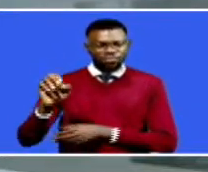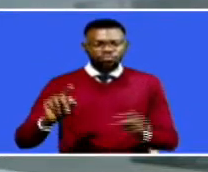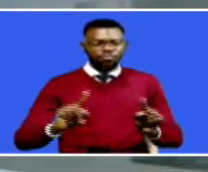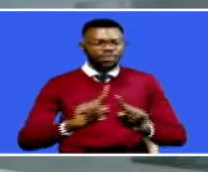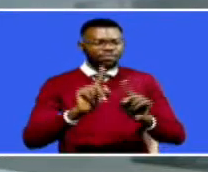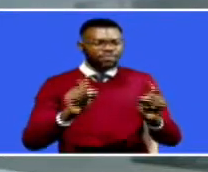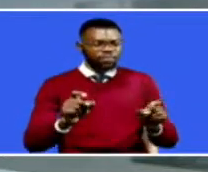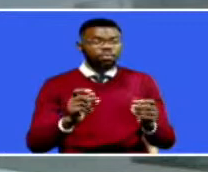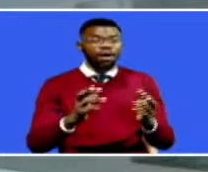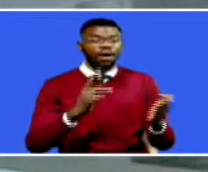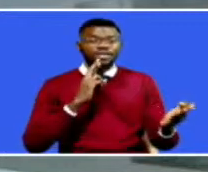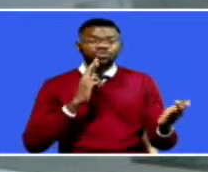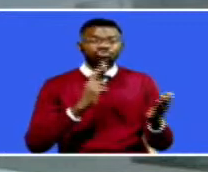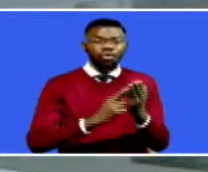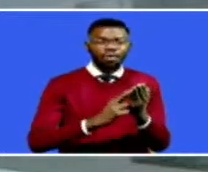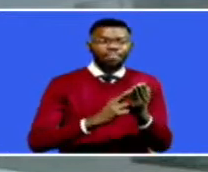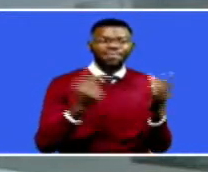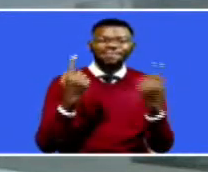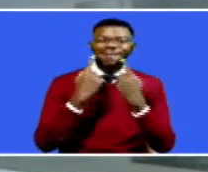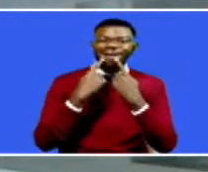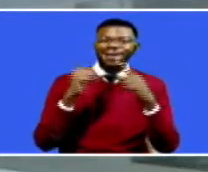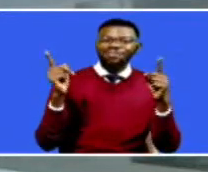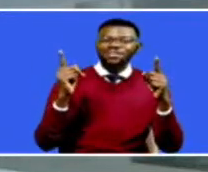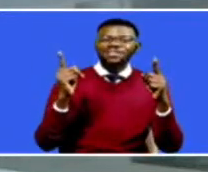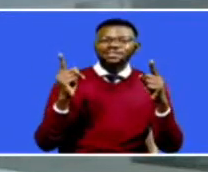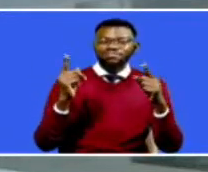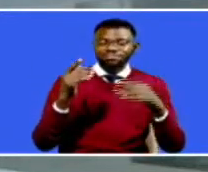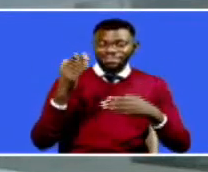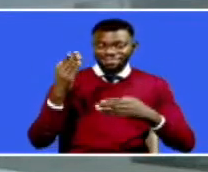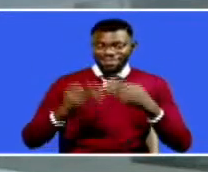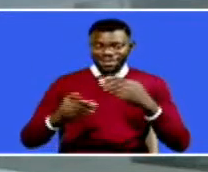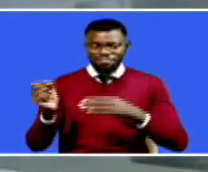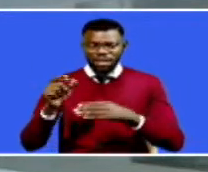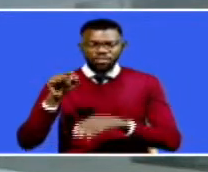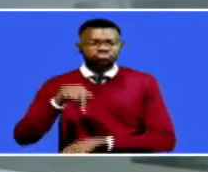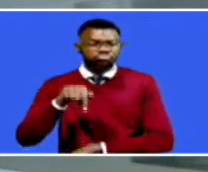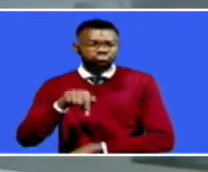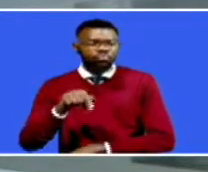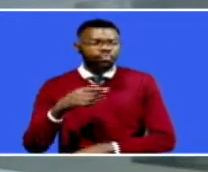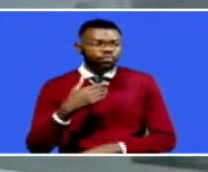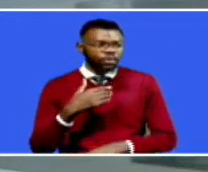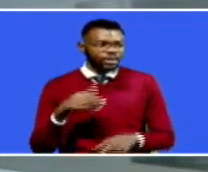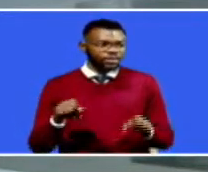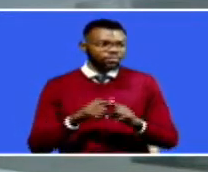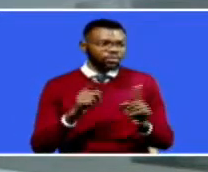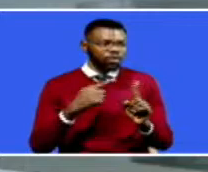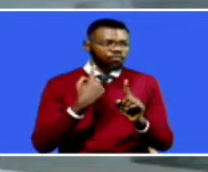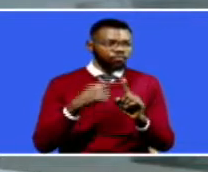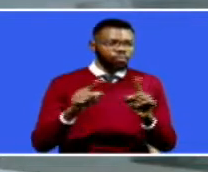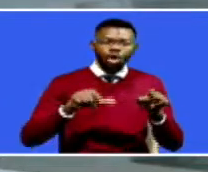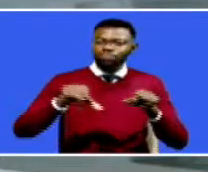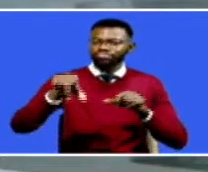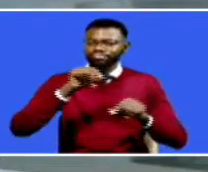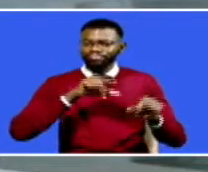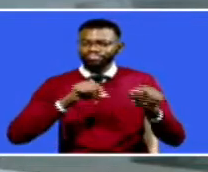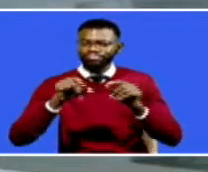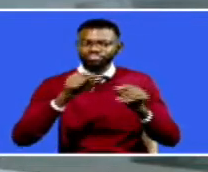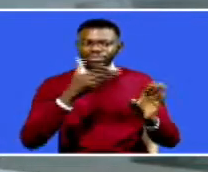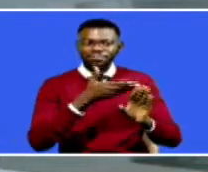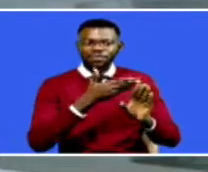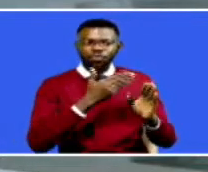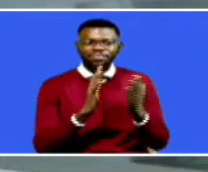exams results, will be released by the end of this month in order to allow Form 1 placement done before Christmas. Now,